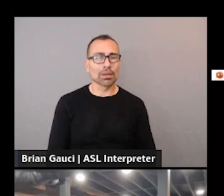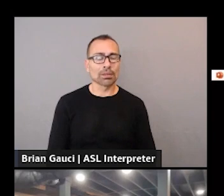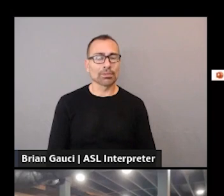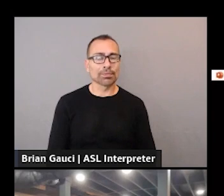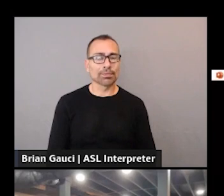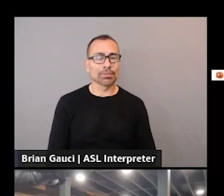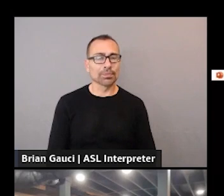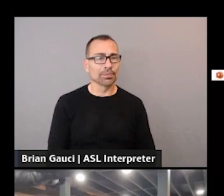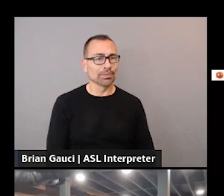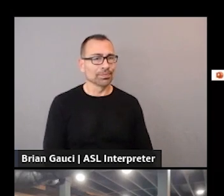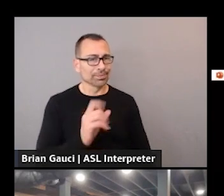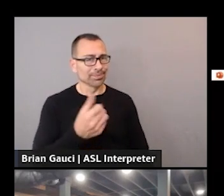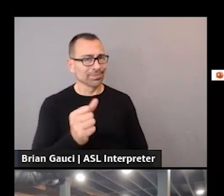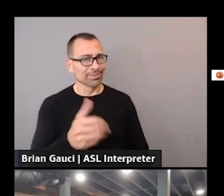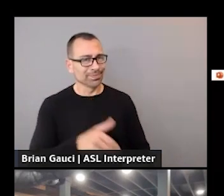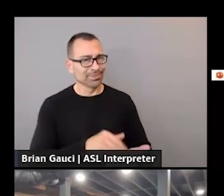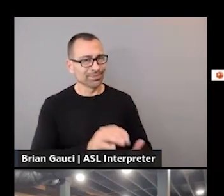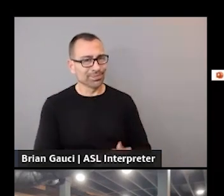Okay, try it again.